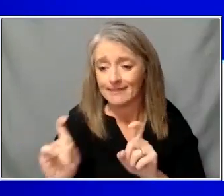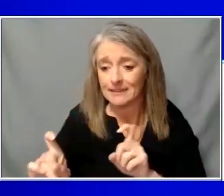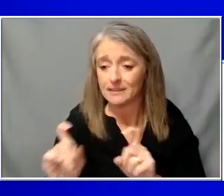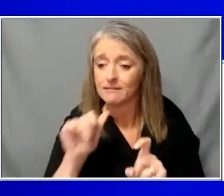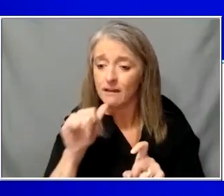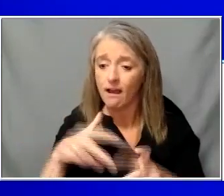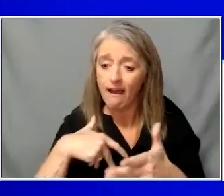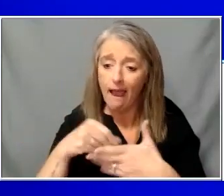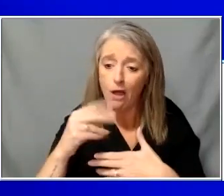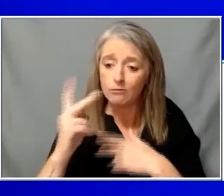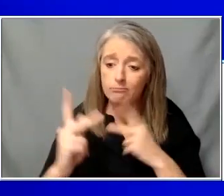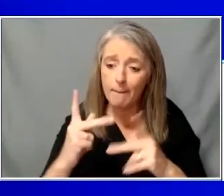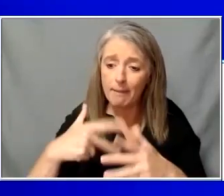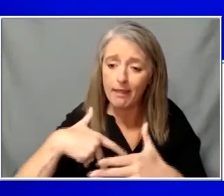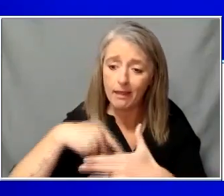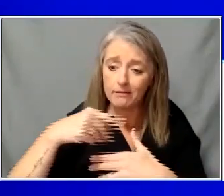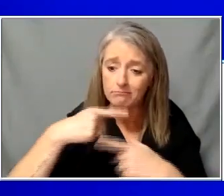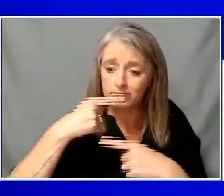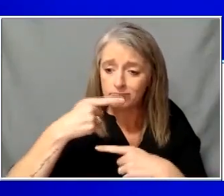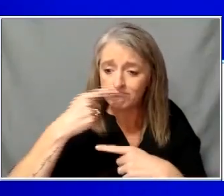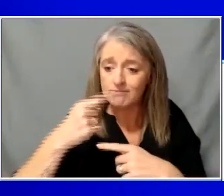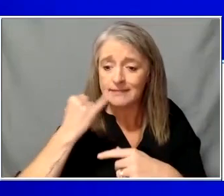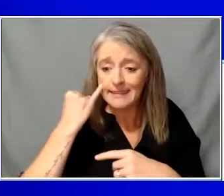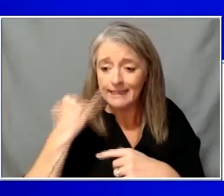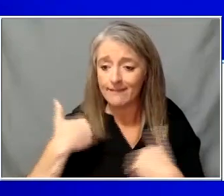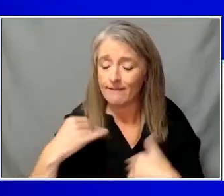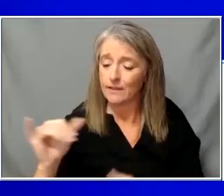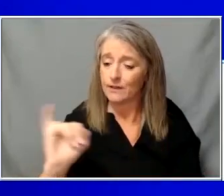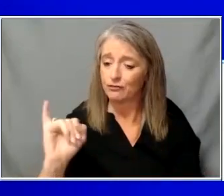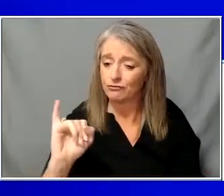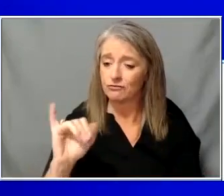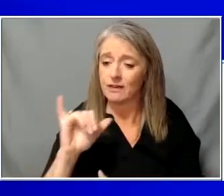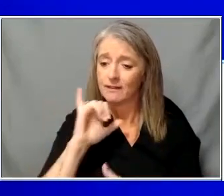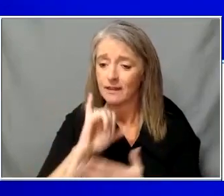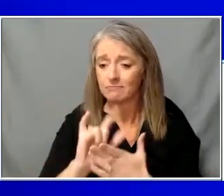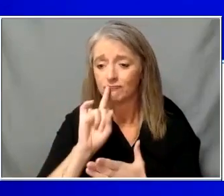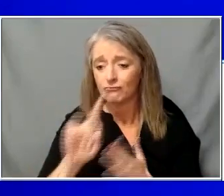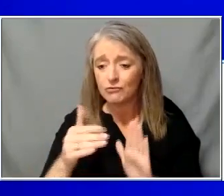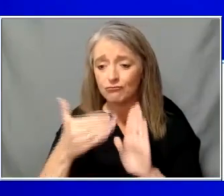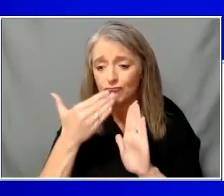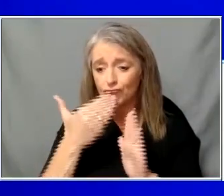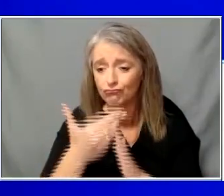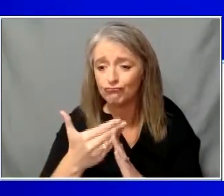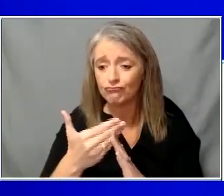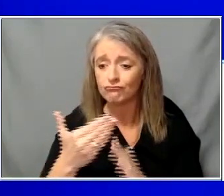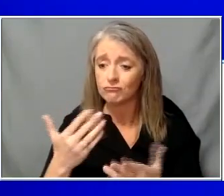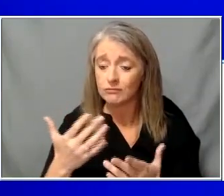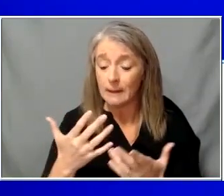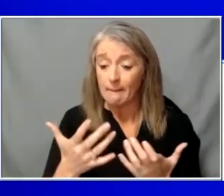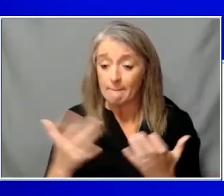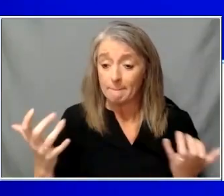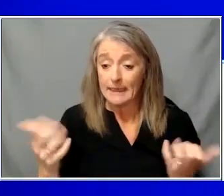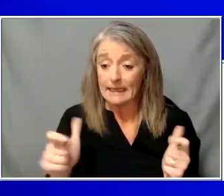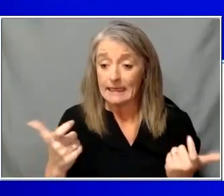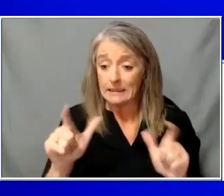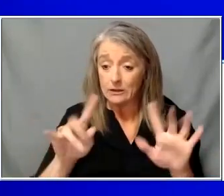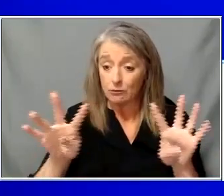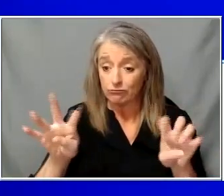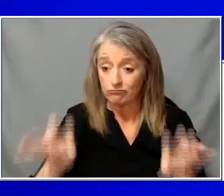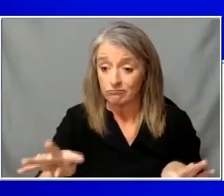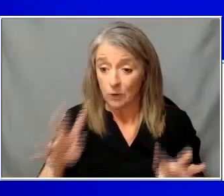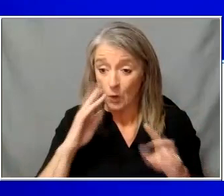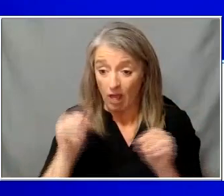out into public if you are infected. So I think that is good. I think the biggest question remains is what is that surge going to look